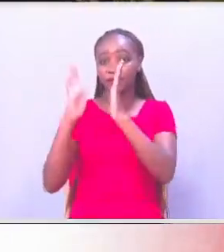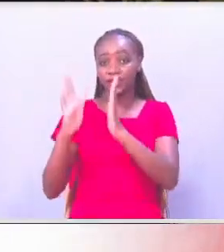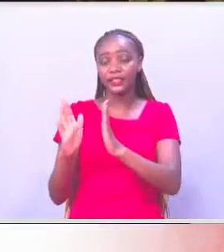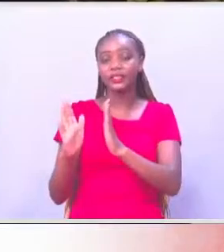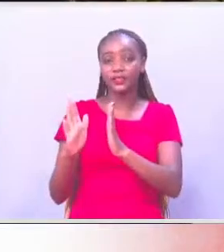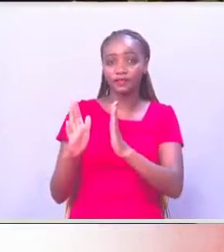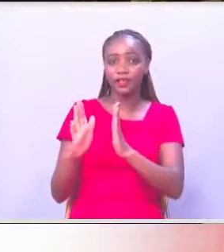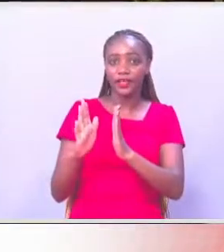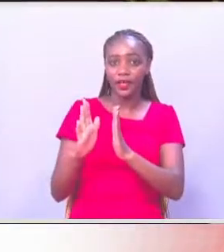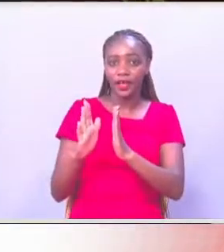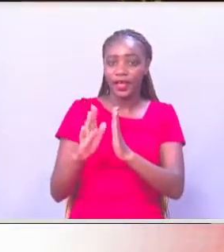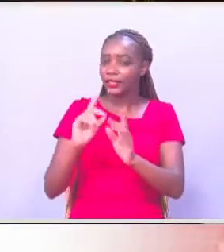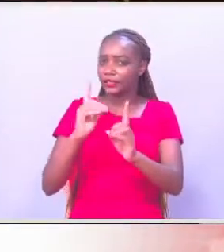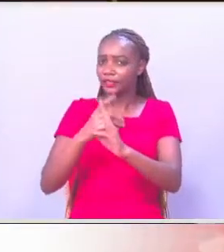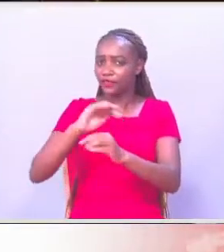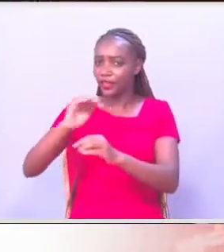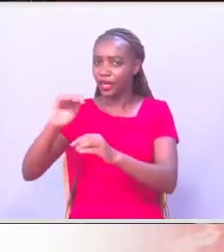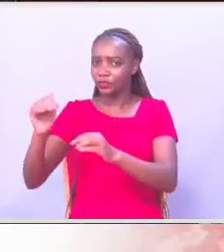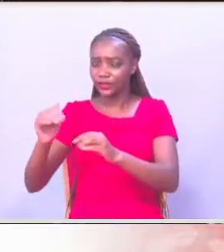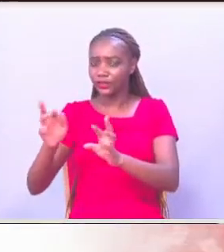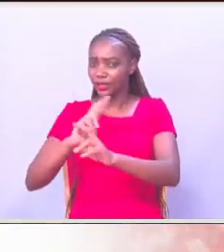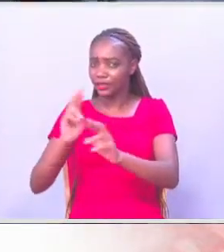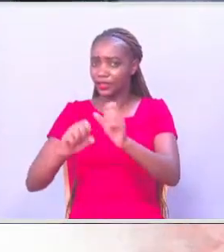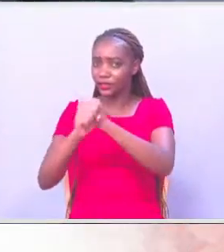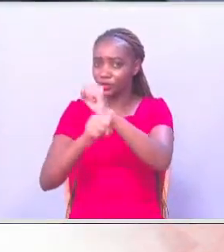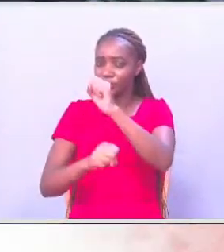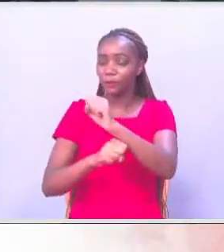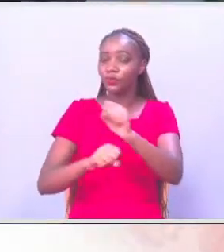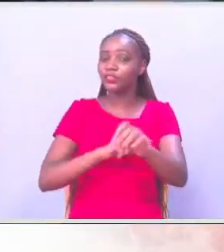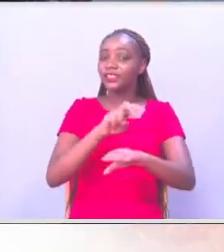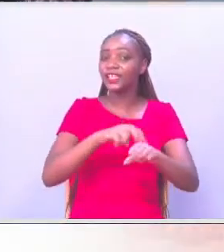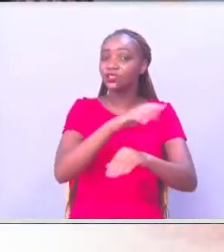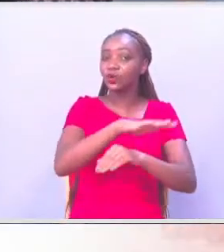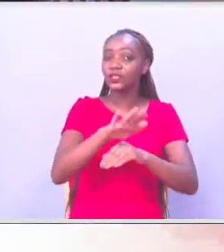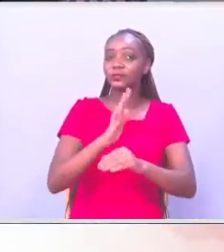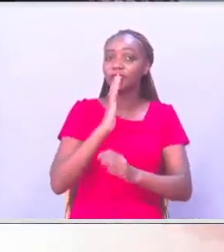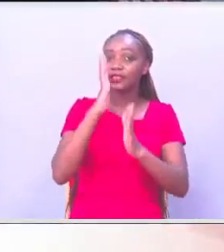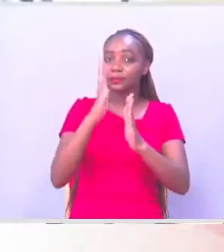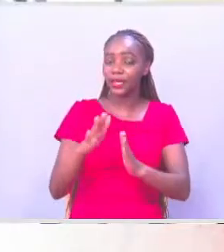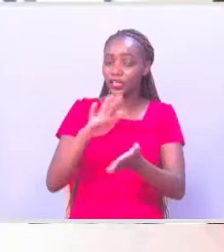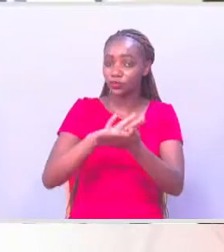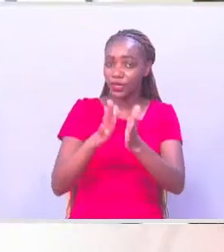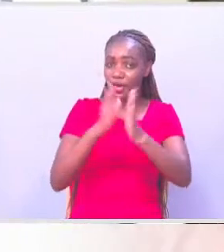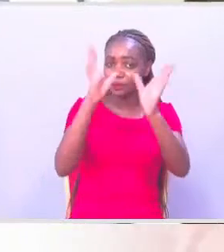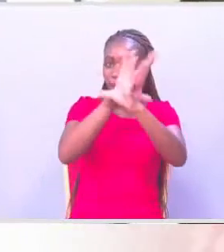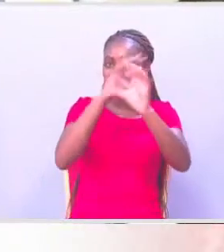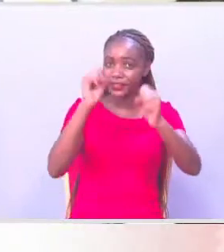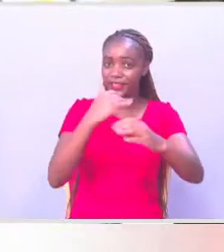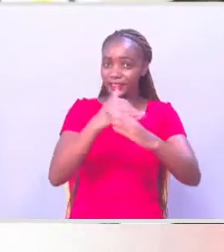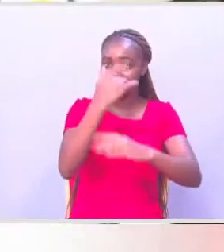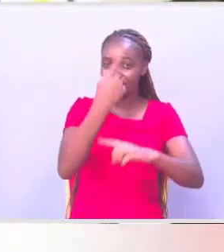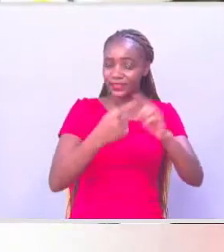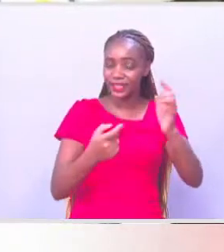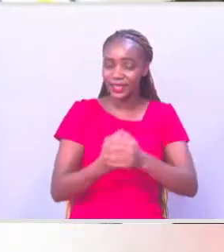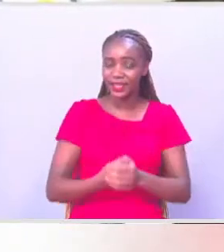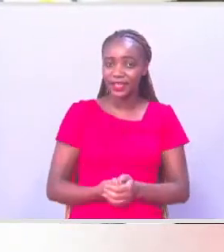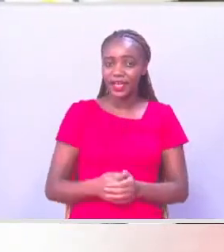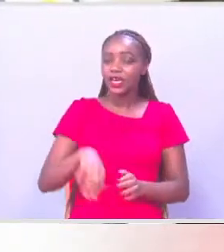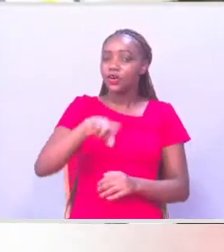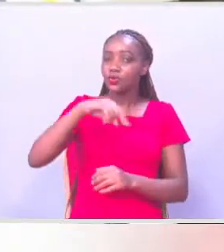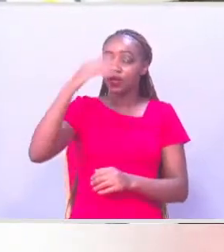Bay have drawn their weight behind the National Assembly Speaker Justin Muturi presidential bid. We are here today